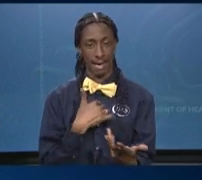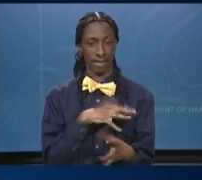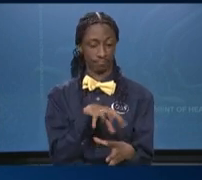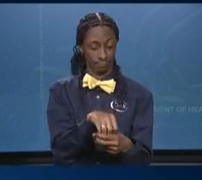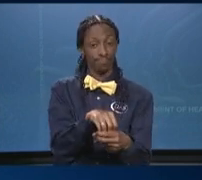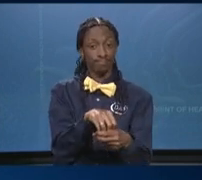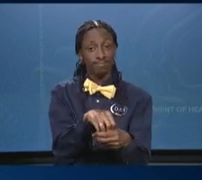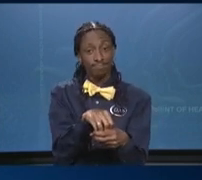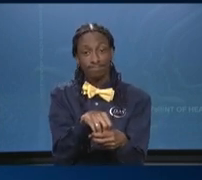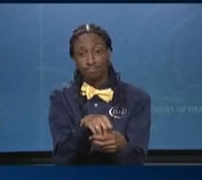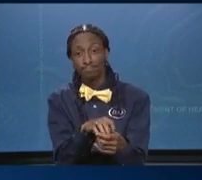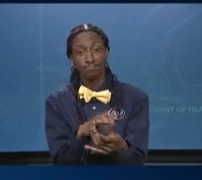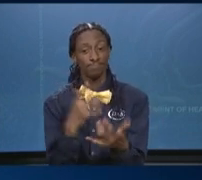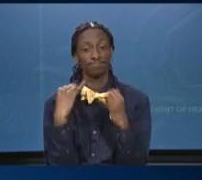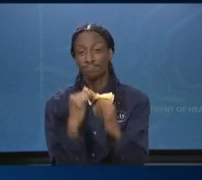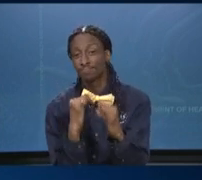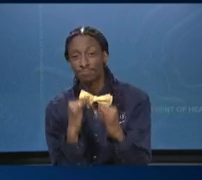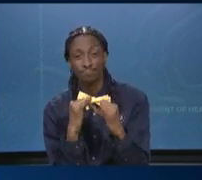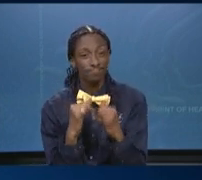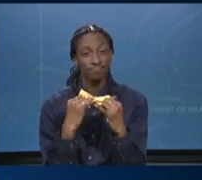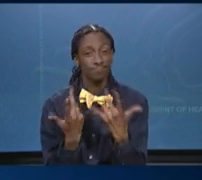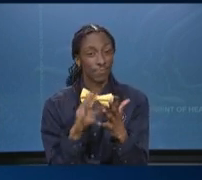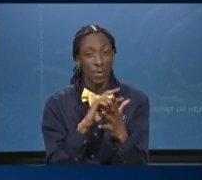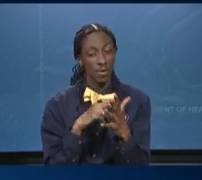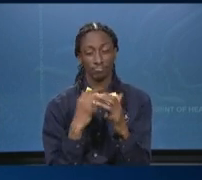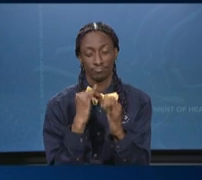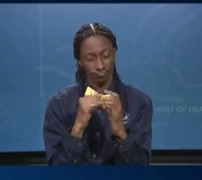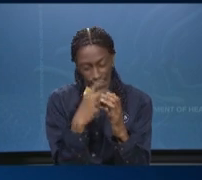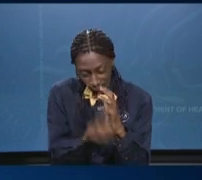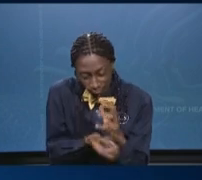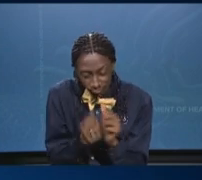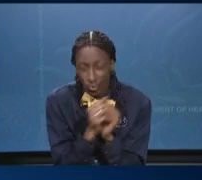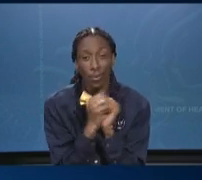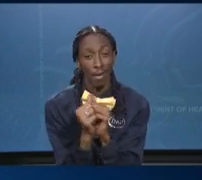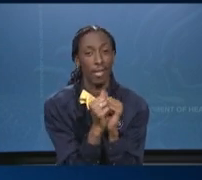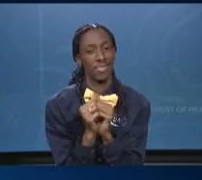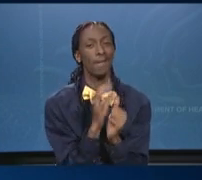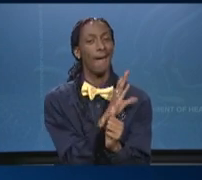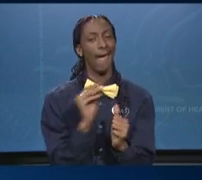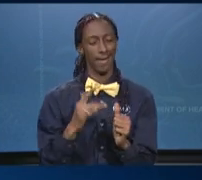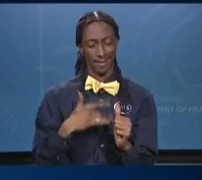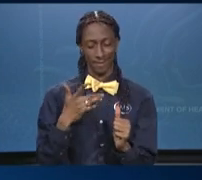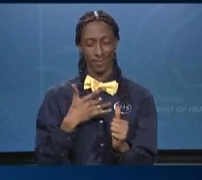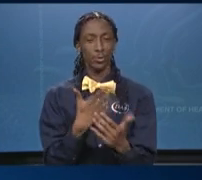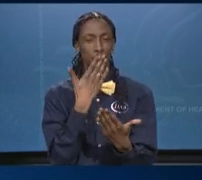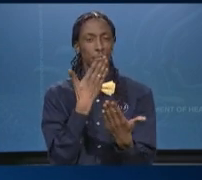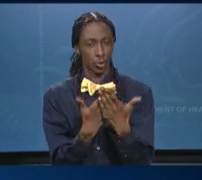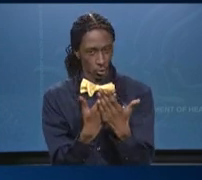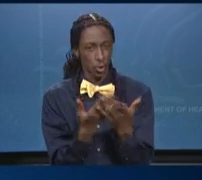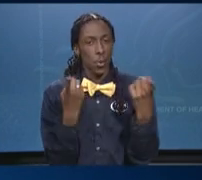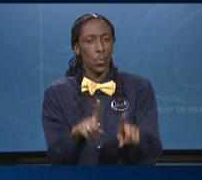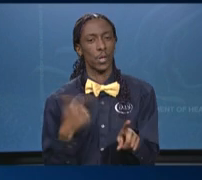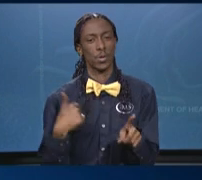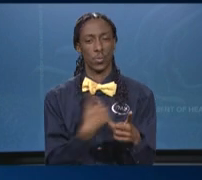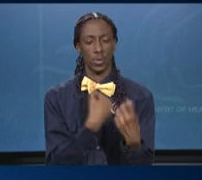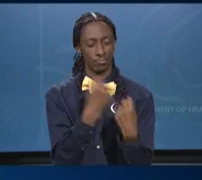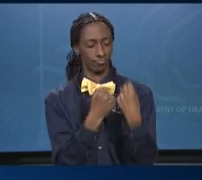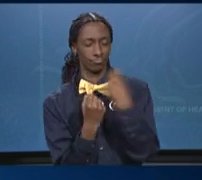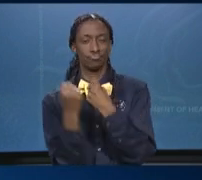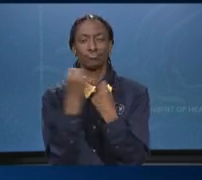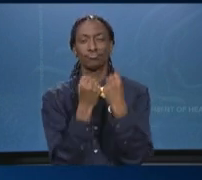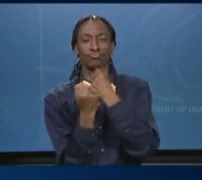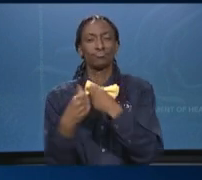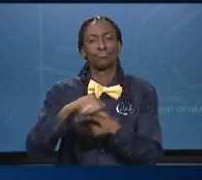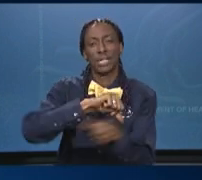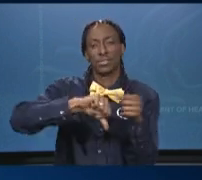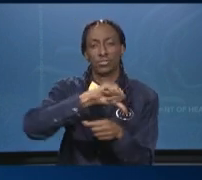you. We've been in the same foxhole, and it feels good when we have each other's backs. And I think the American people, at